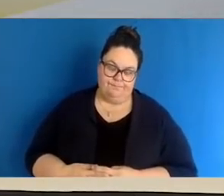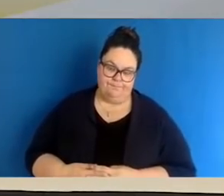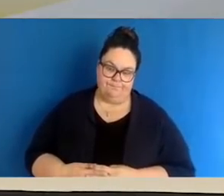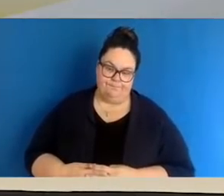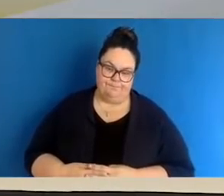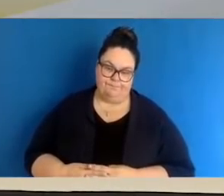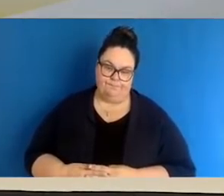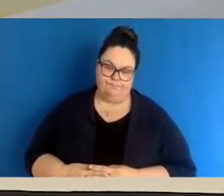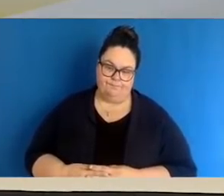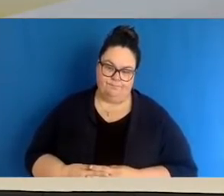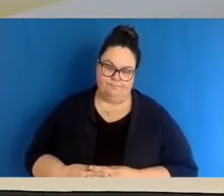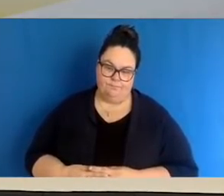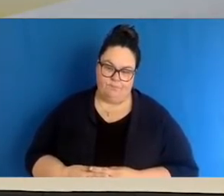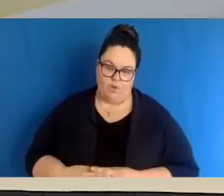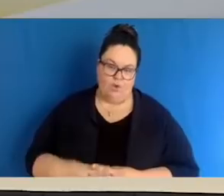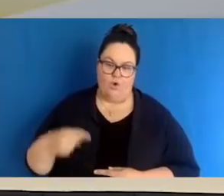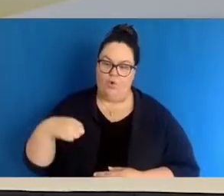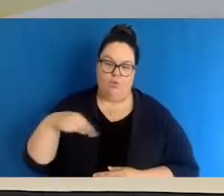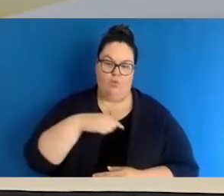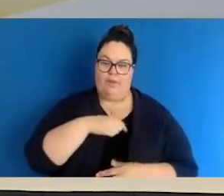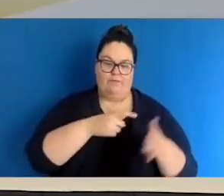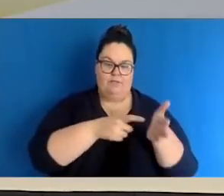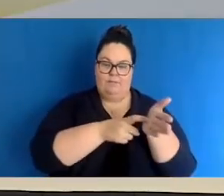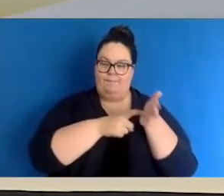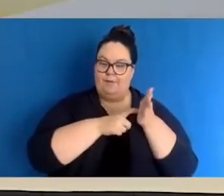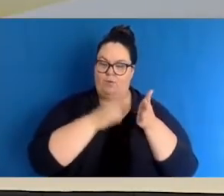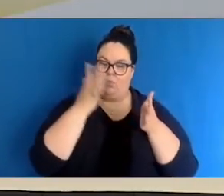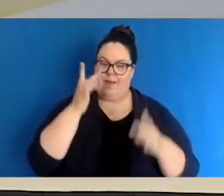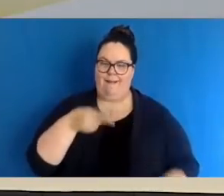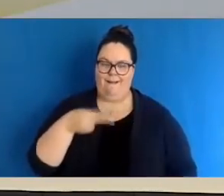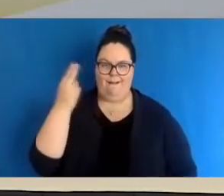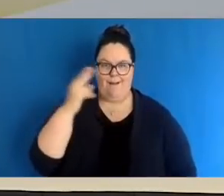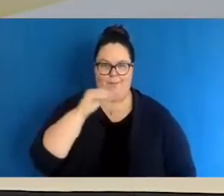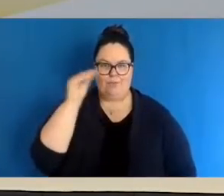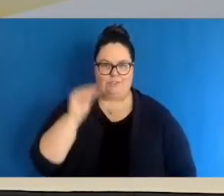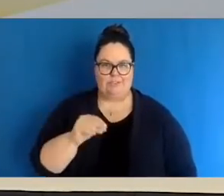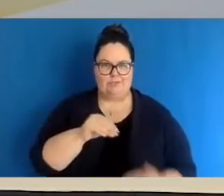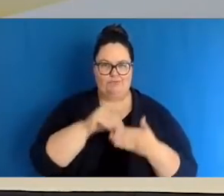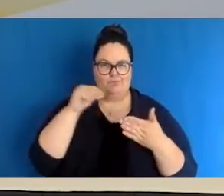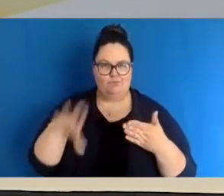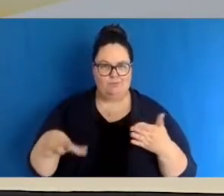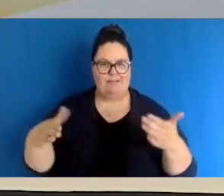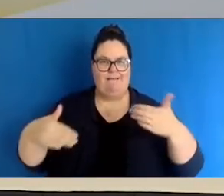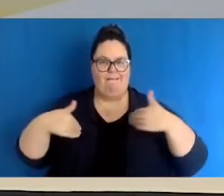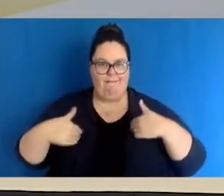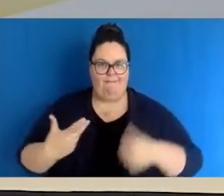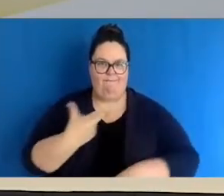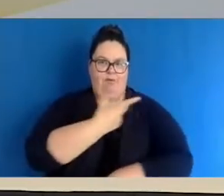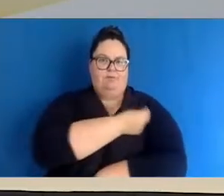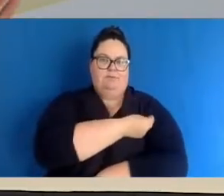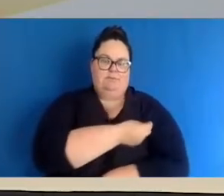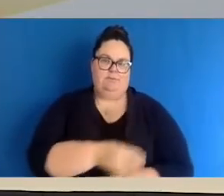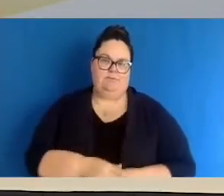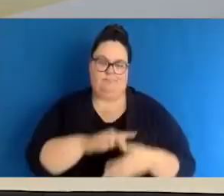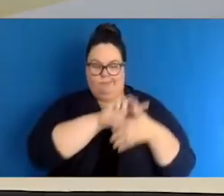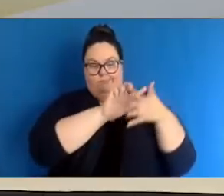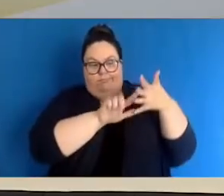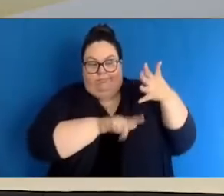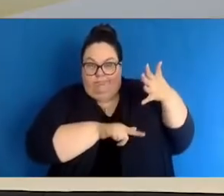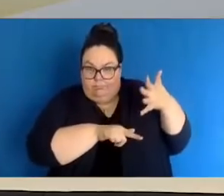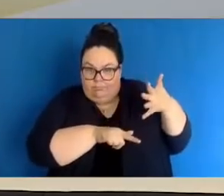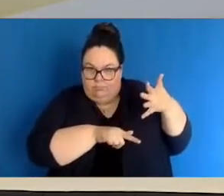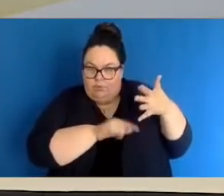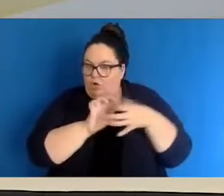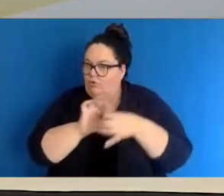not had to do mandatory is that the rates have been so high traditionally and this is a sort of